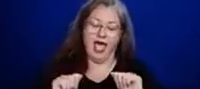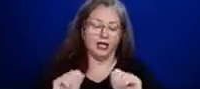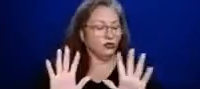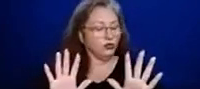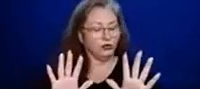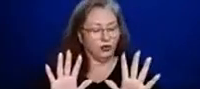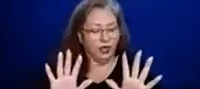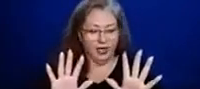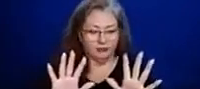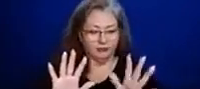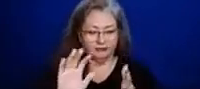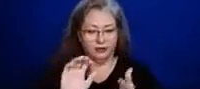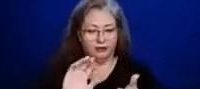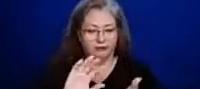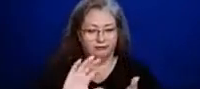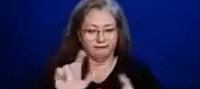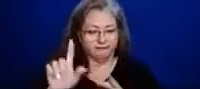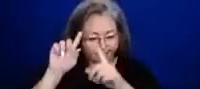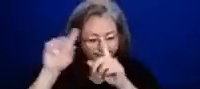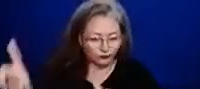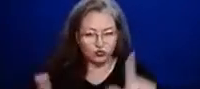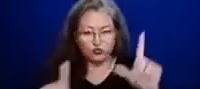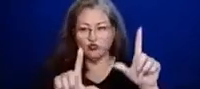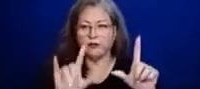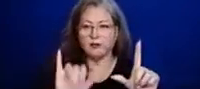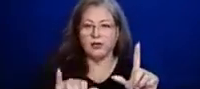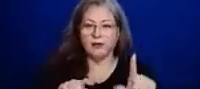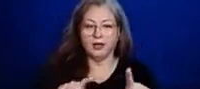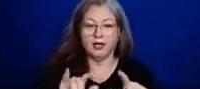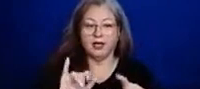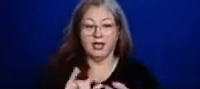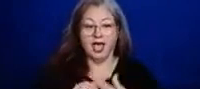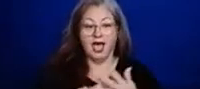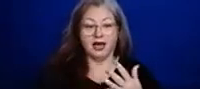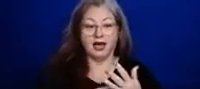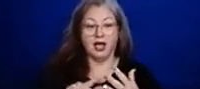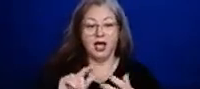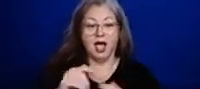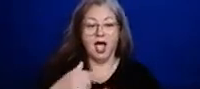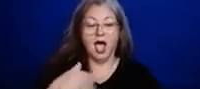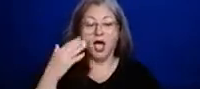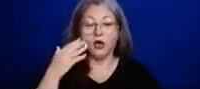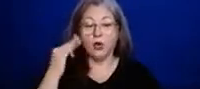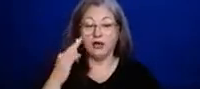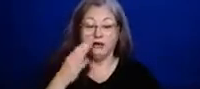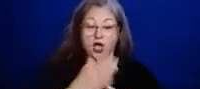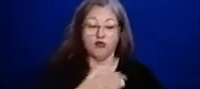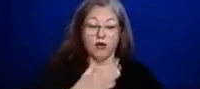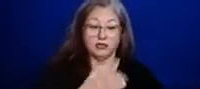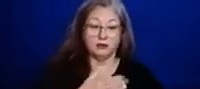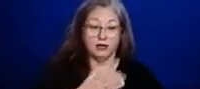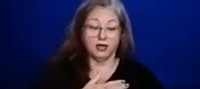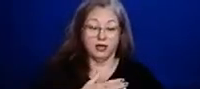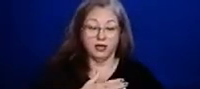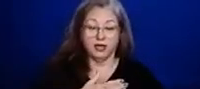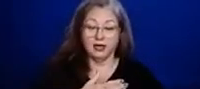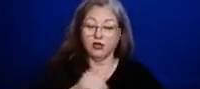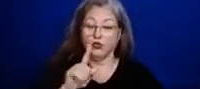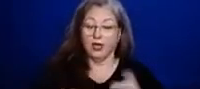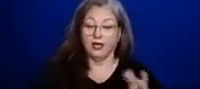deconstruct that. And we, the thesis that I know it is that if harassment isn't stopped